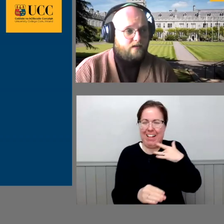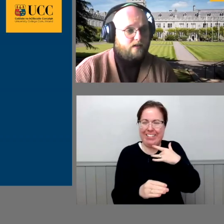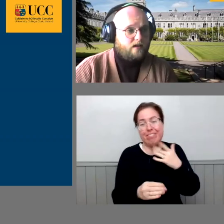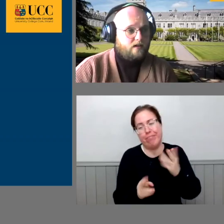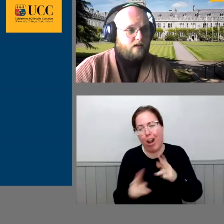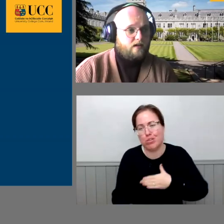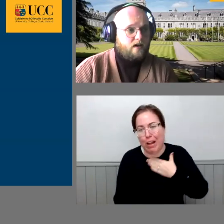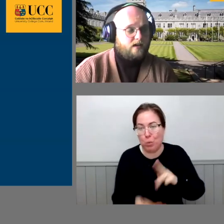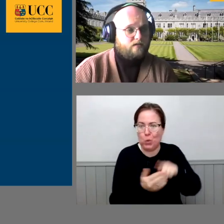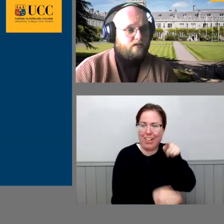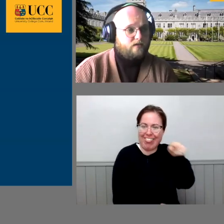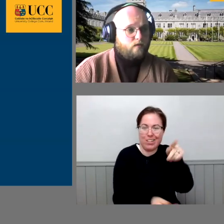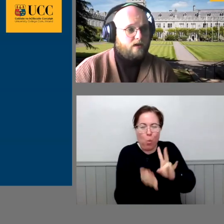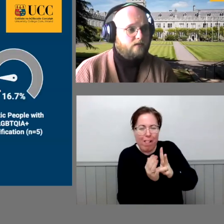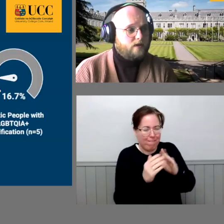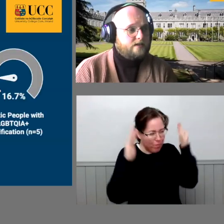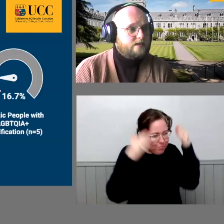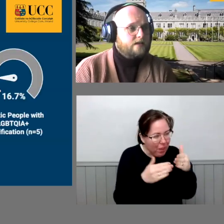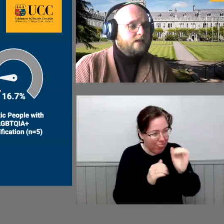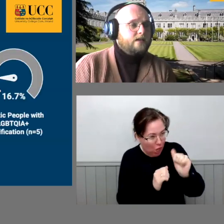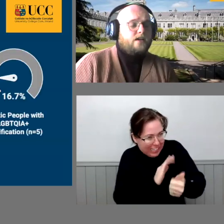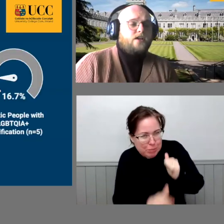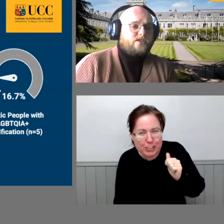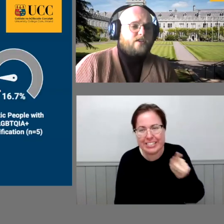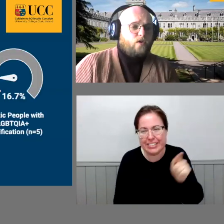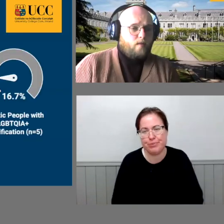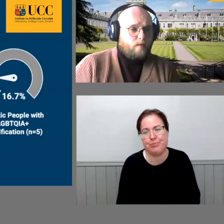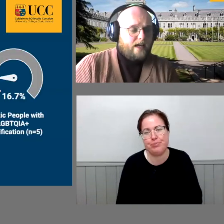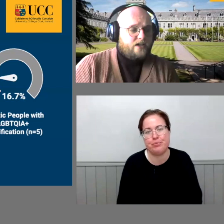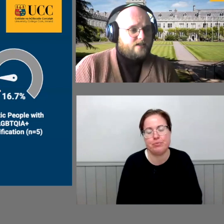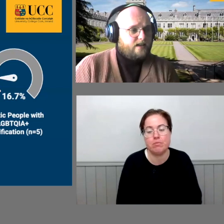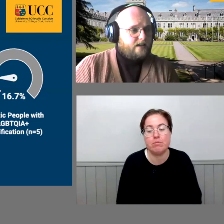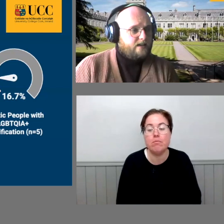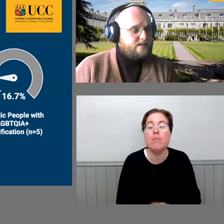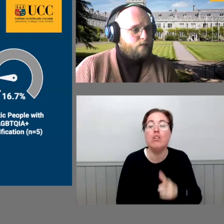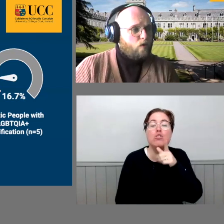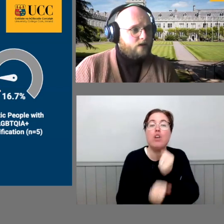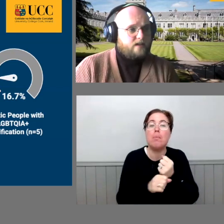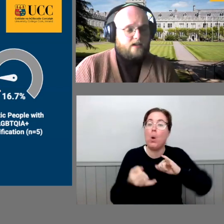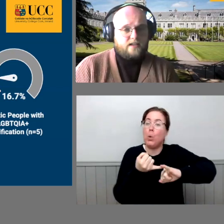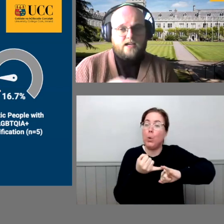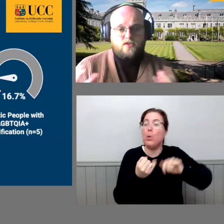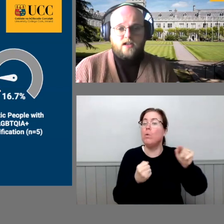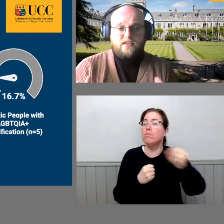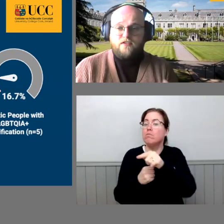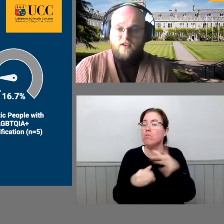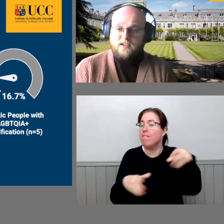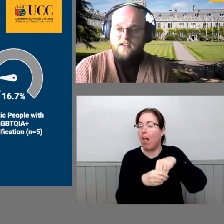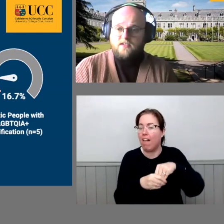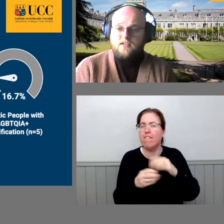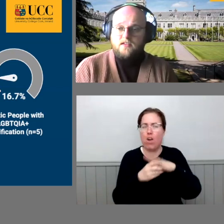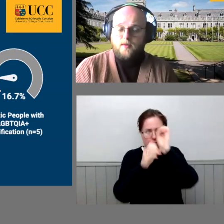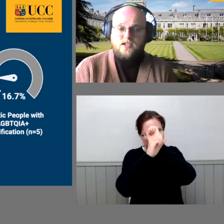surprising that we had a higher level of those qualitative pieces. Just to note in the populations, and I think this is important to kind of contextualize